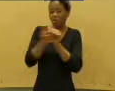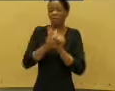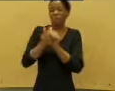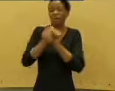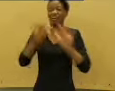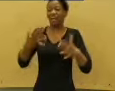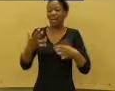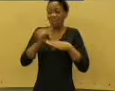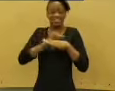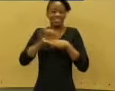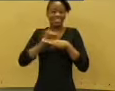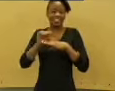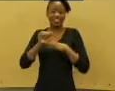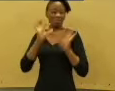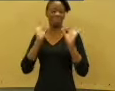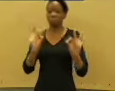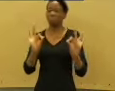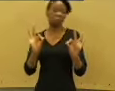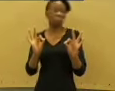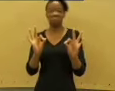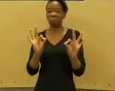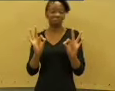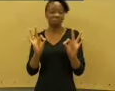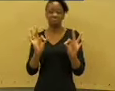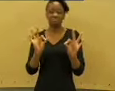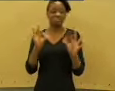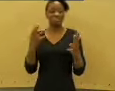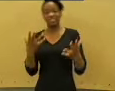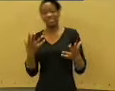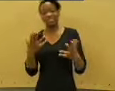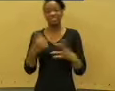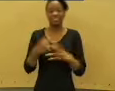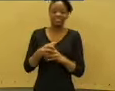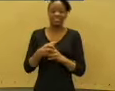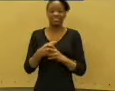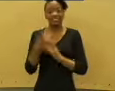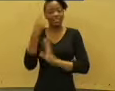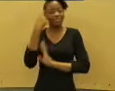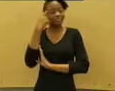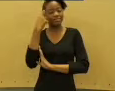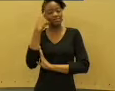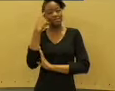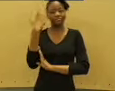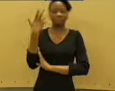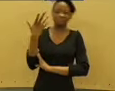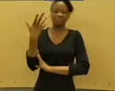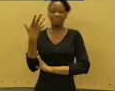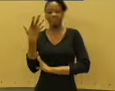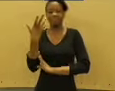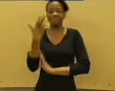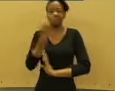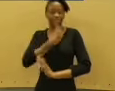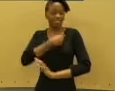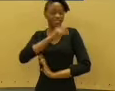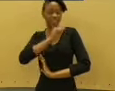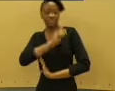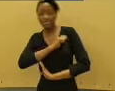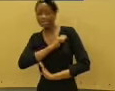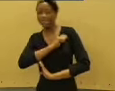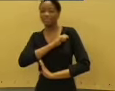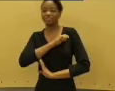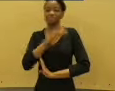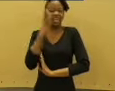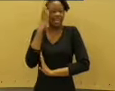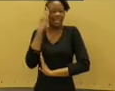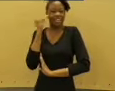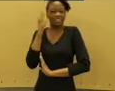there is this othering and often misgendering, and often this minimization of the